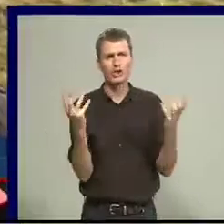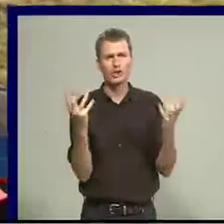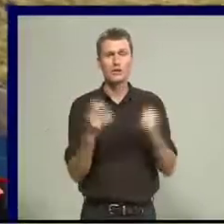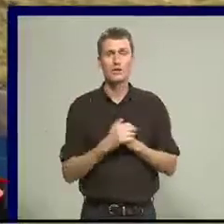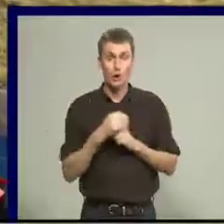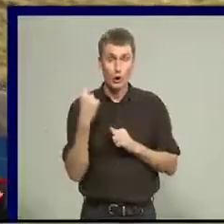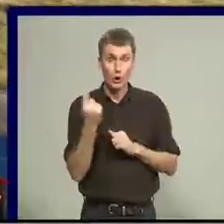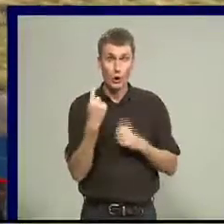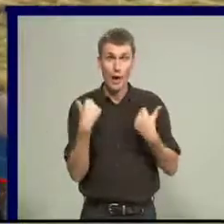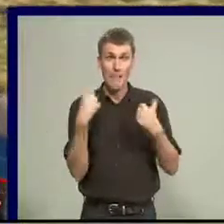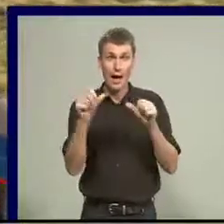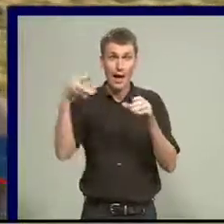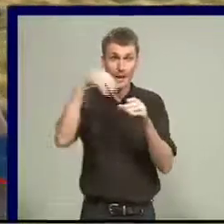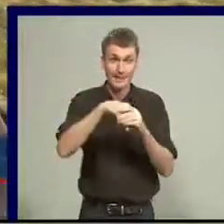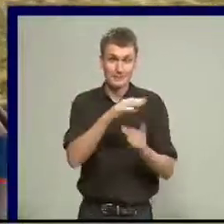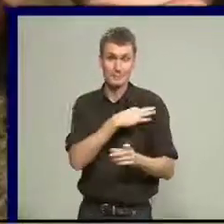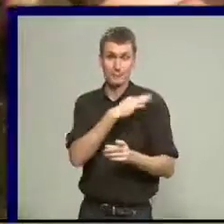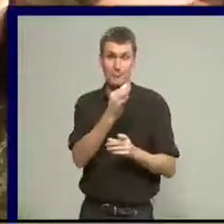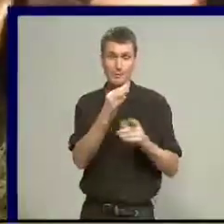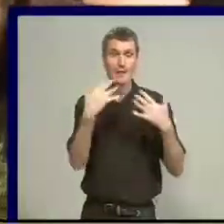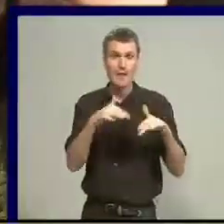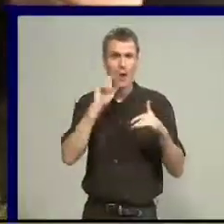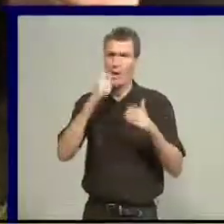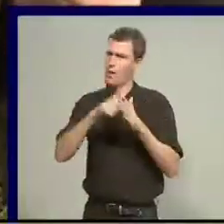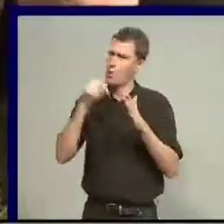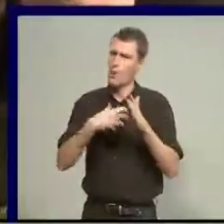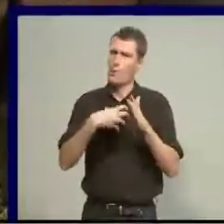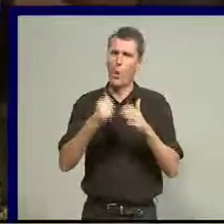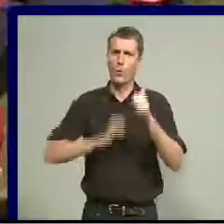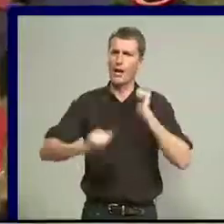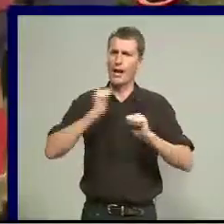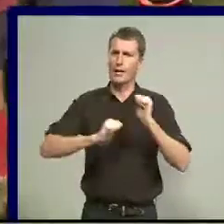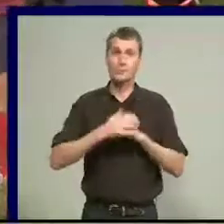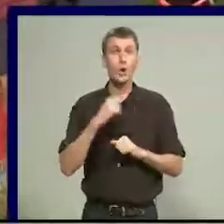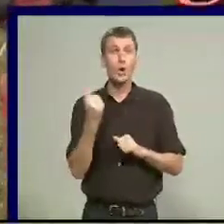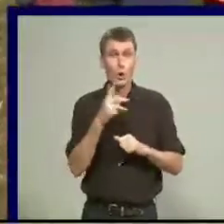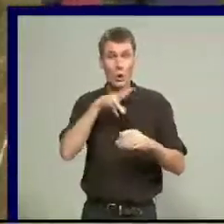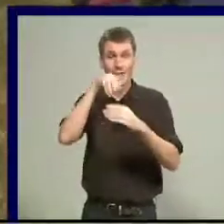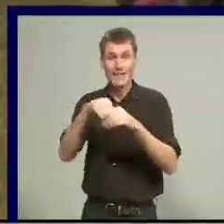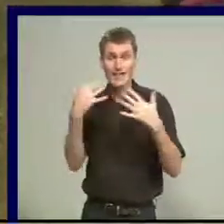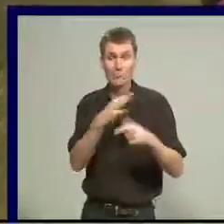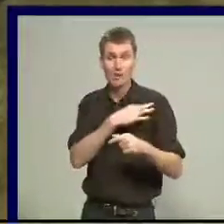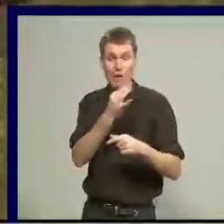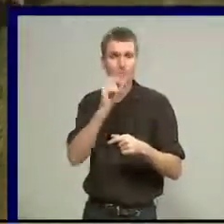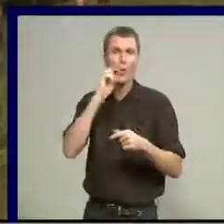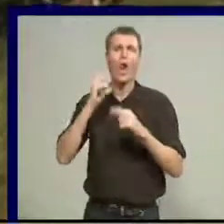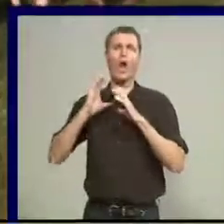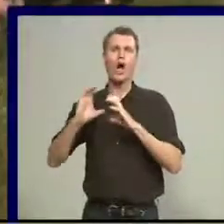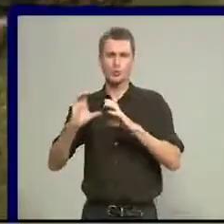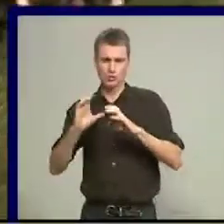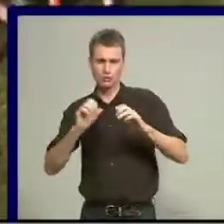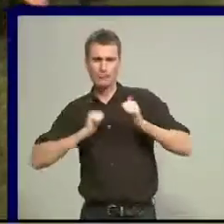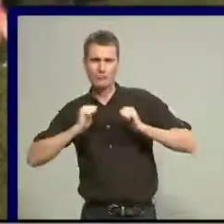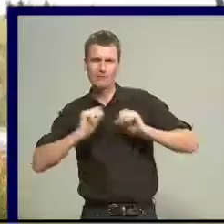the ones that do make the team will do even more training. Those moving on to the next round will be training with a coach before their big race in Hanmer Springs